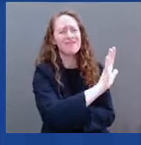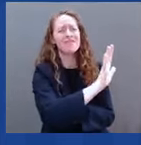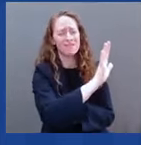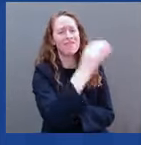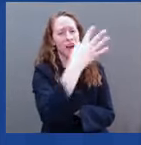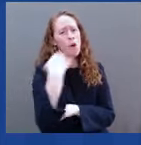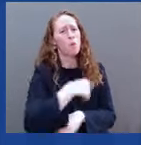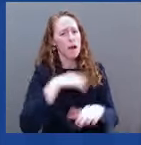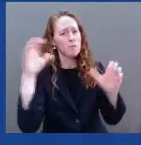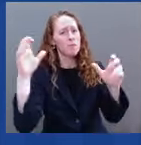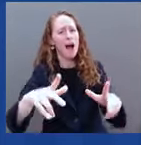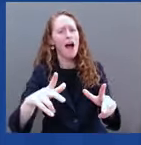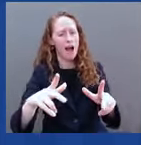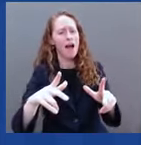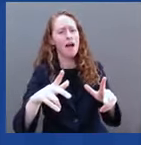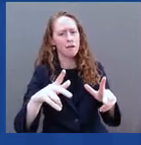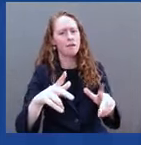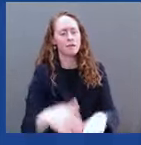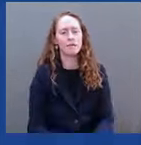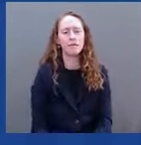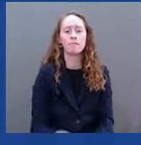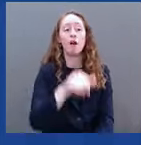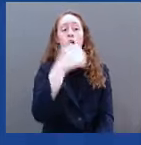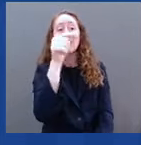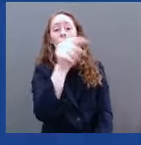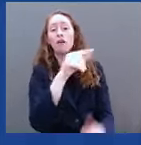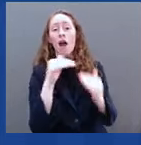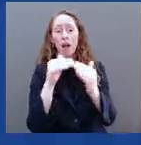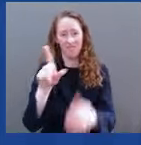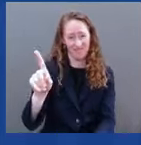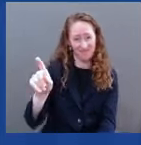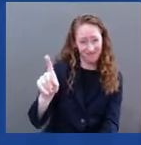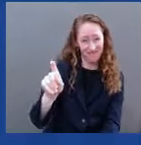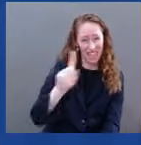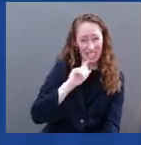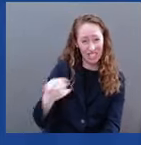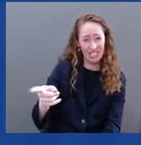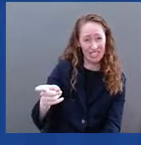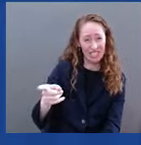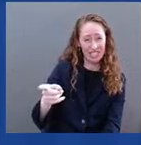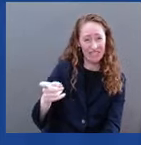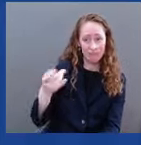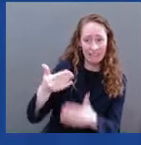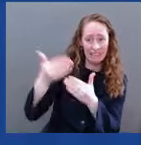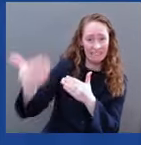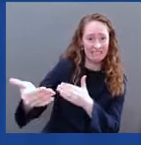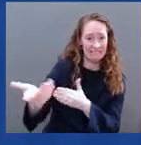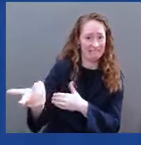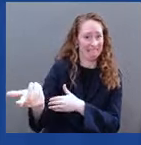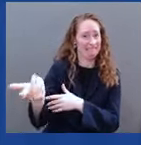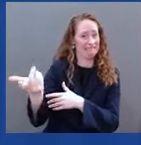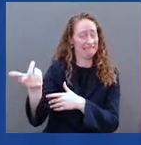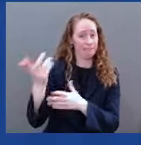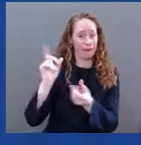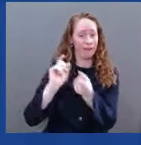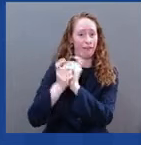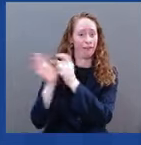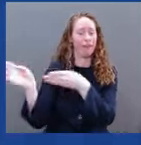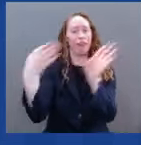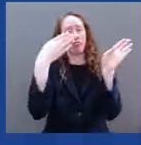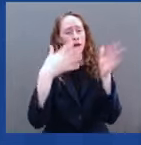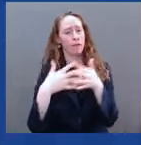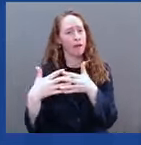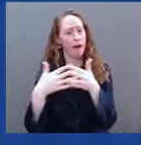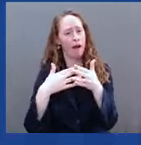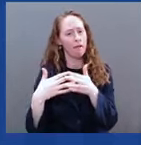long? And so I don't blame, I don't criticize anybody for asking that question. But the